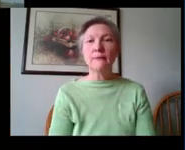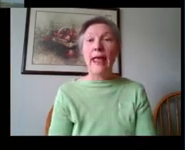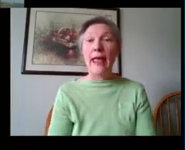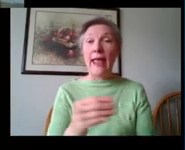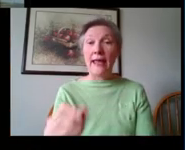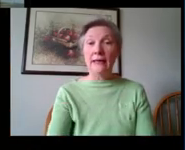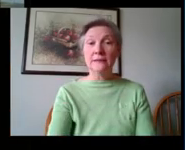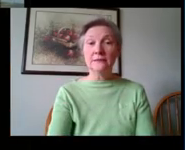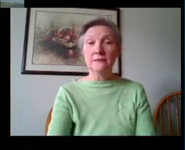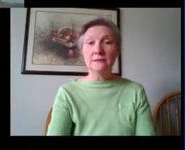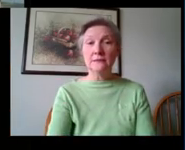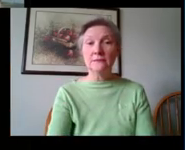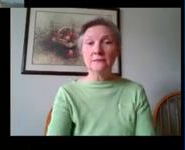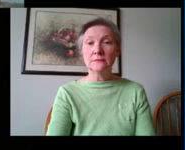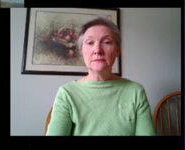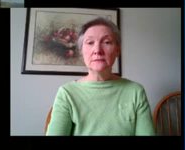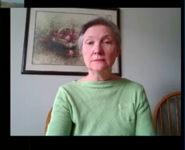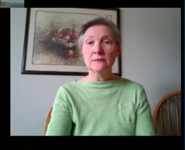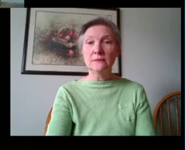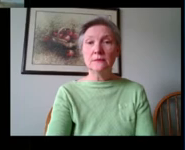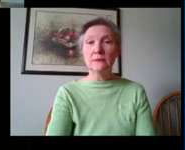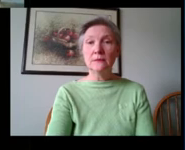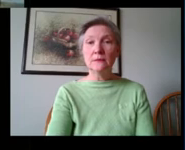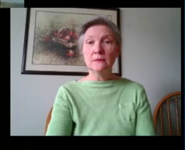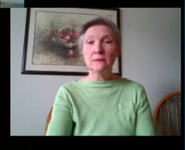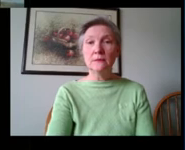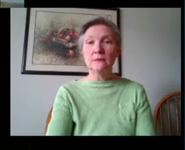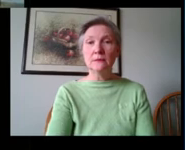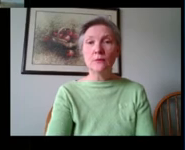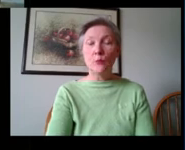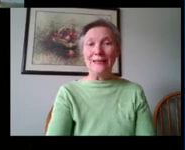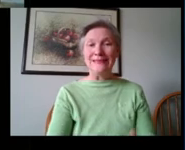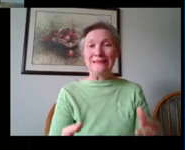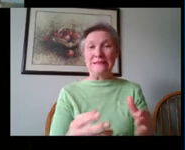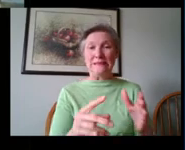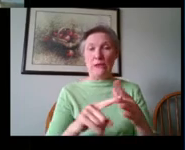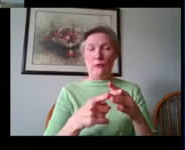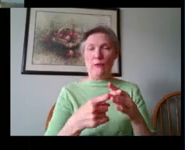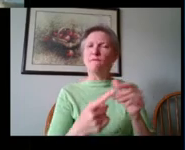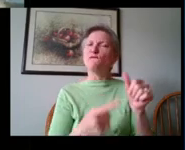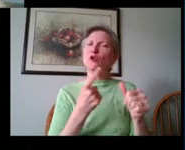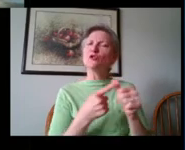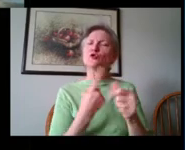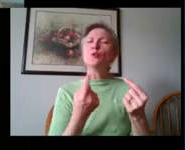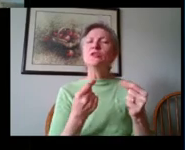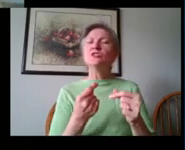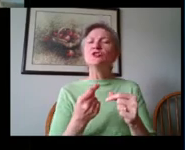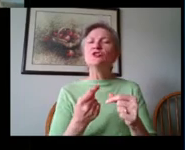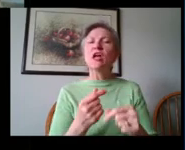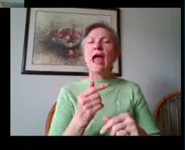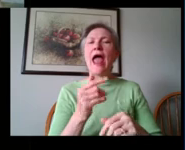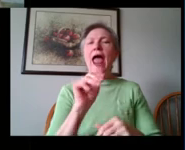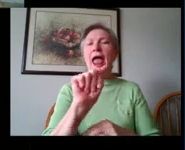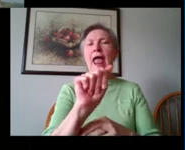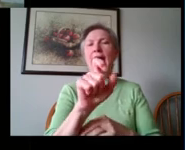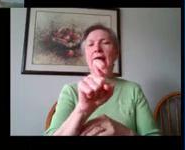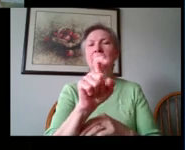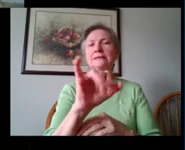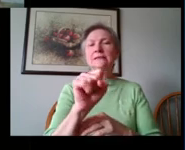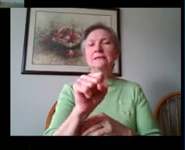And we'll go ahead and get started. Now, the first thing that I want to do is figure out which axis I'm going to